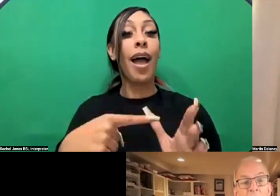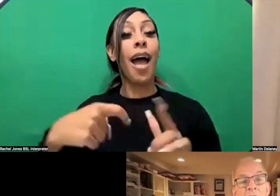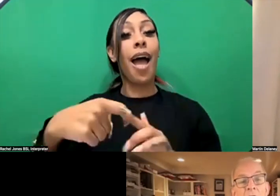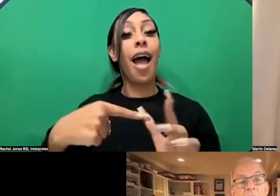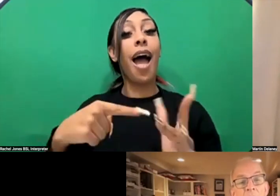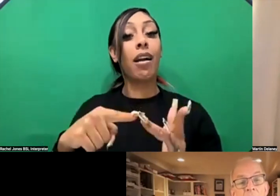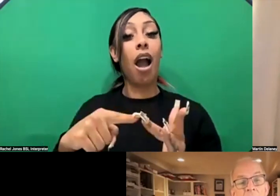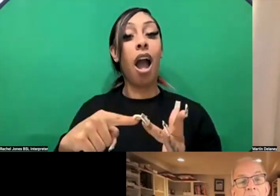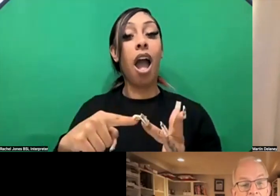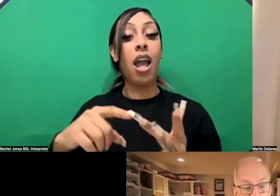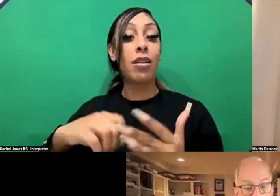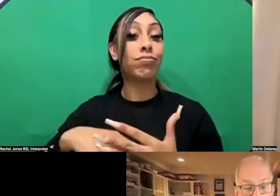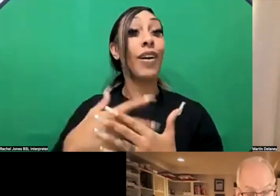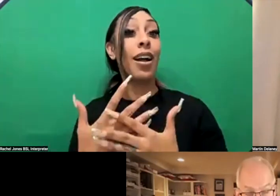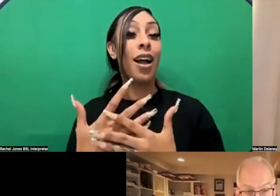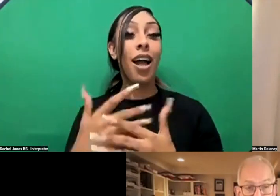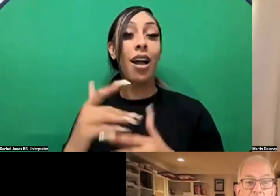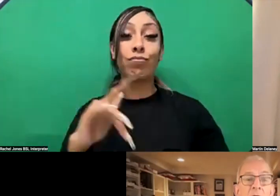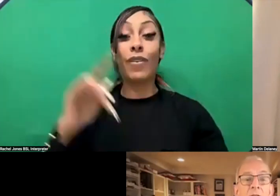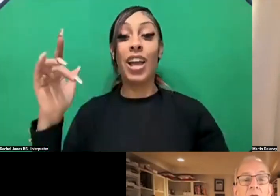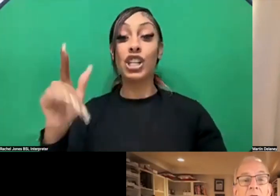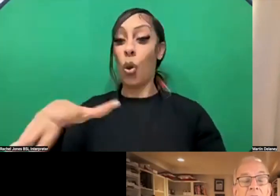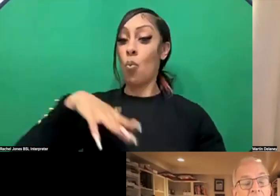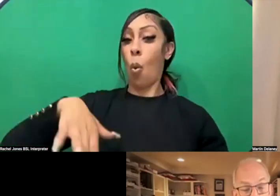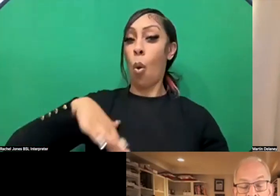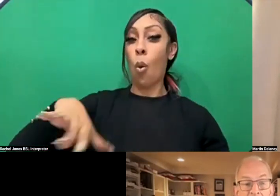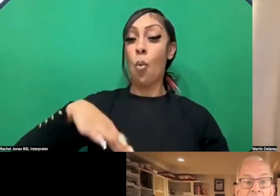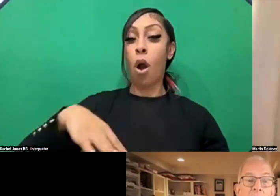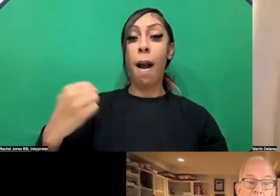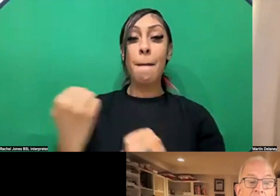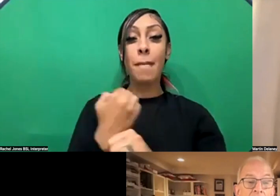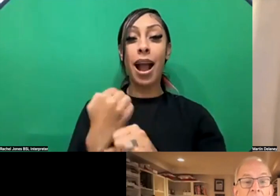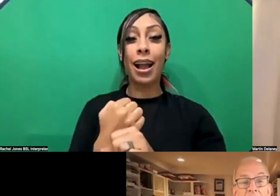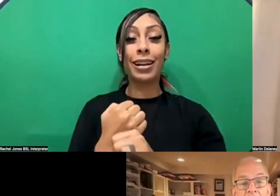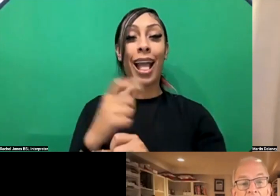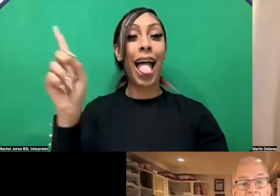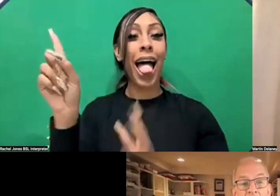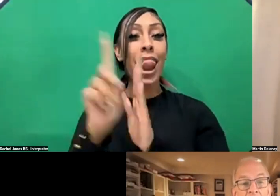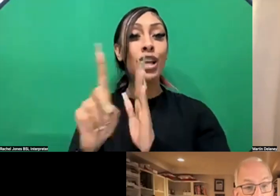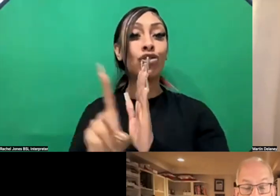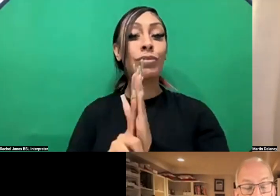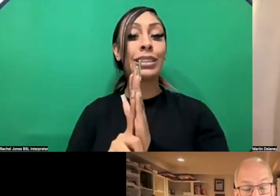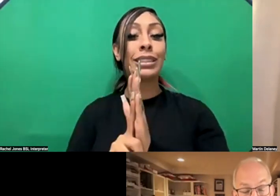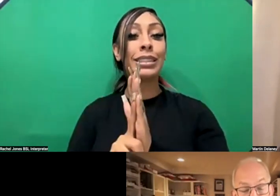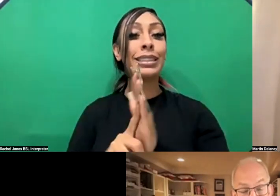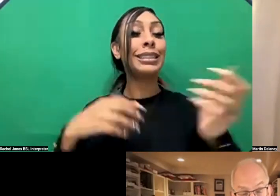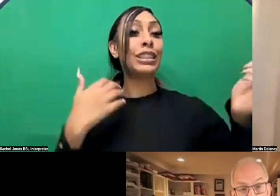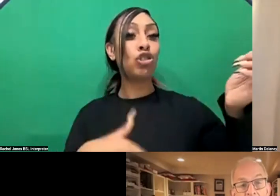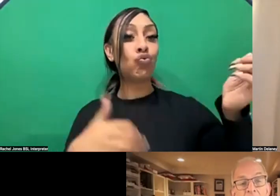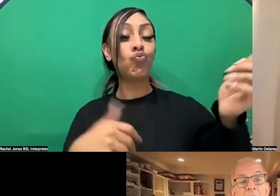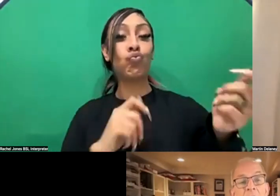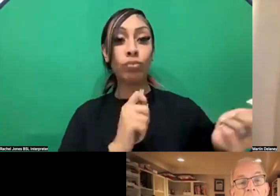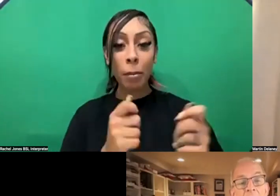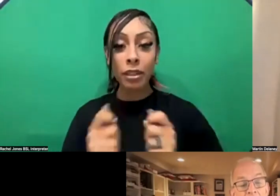to make electronic music instruments. And he connected the two of us, and we had some very nice